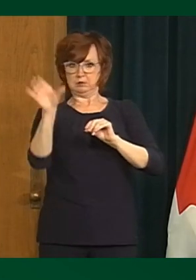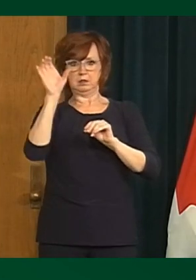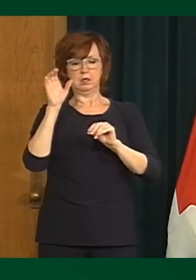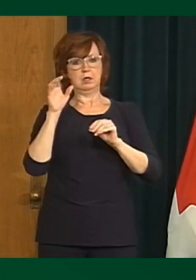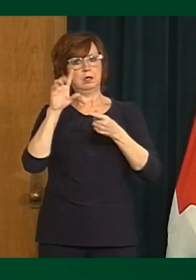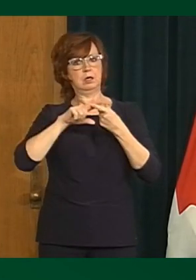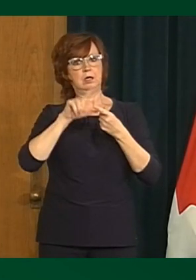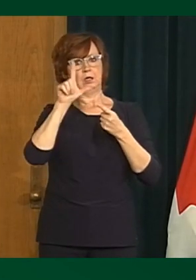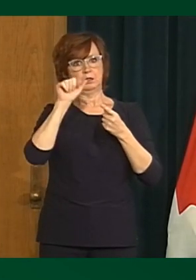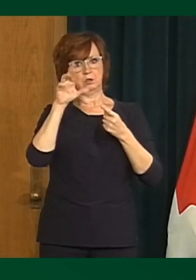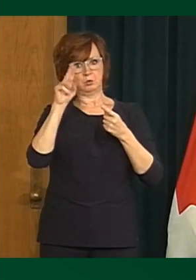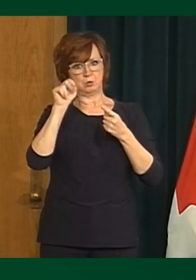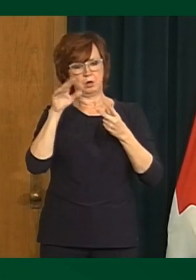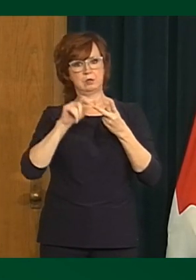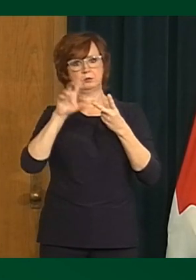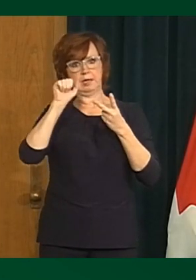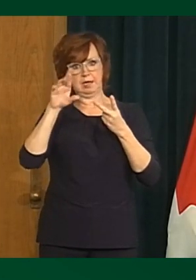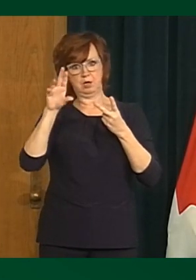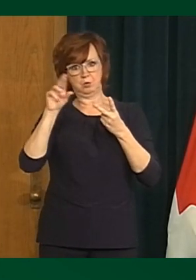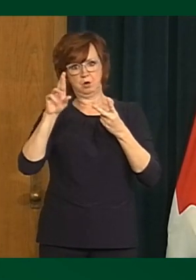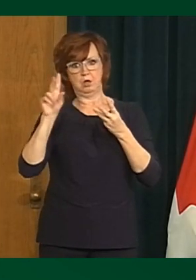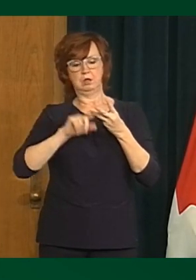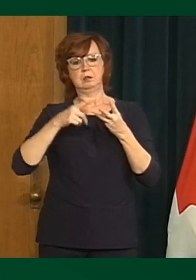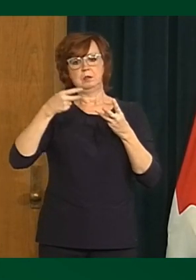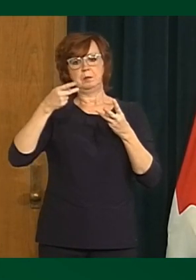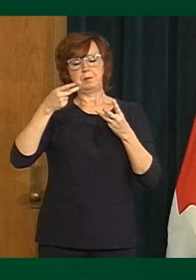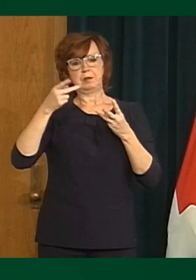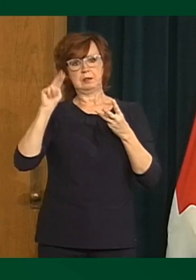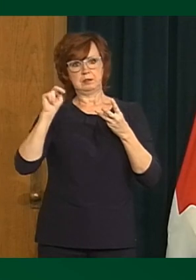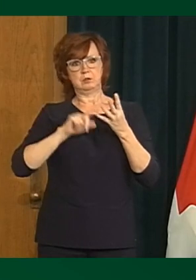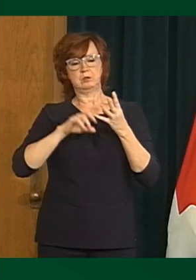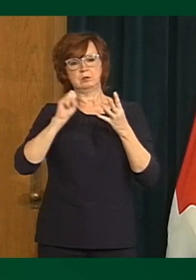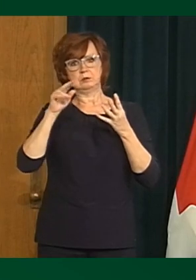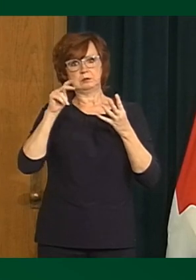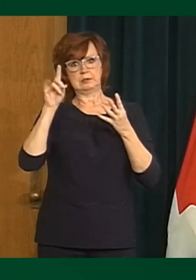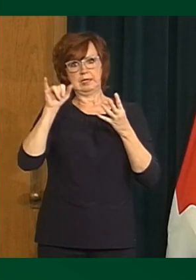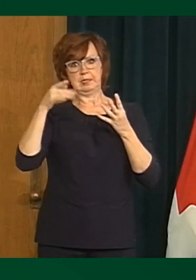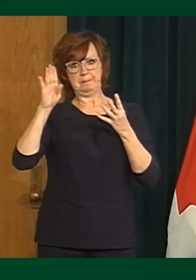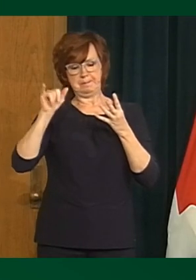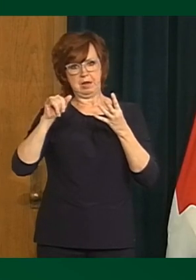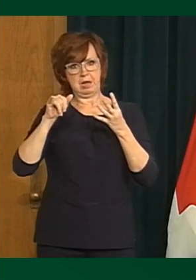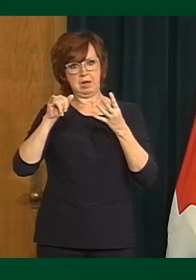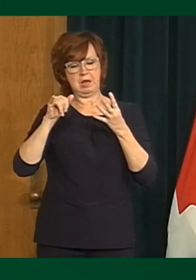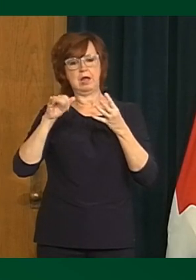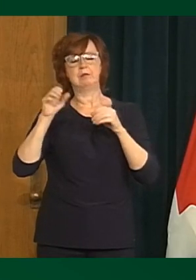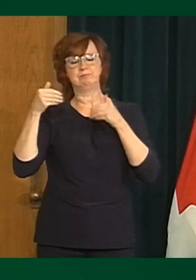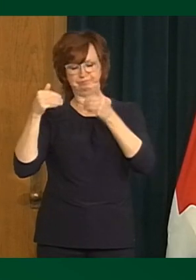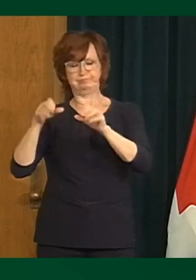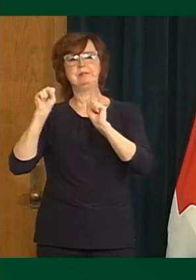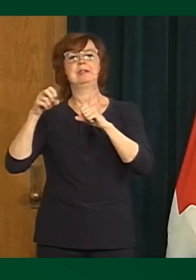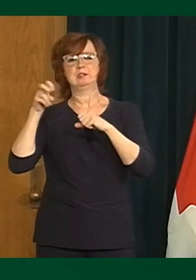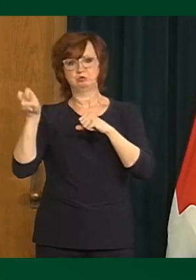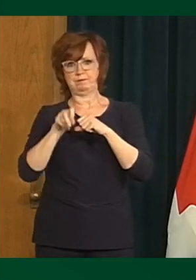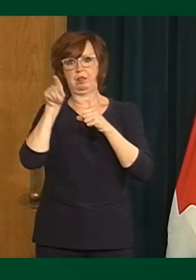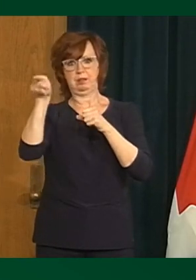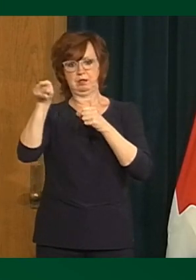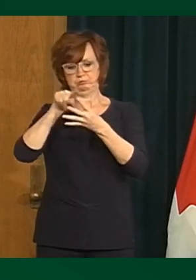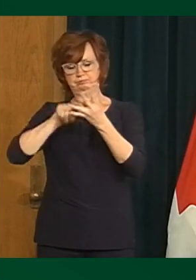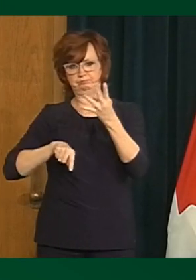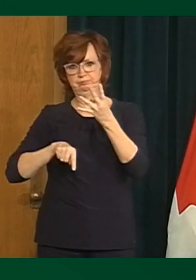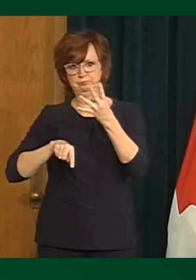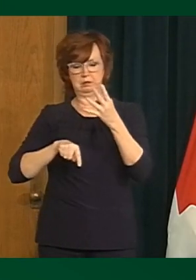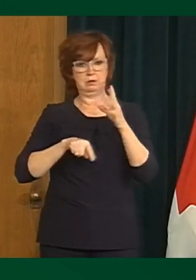the communities of LaRonge, Arrange, Pelican Narrows, and Sandy Bay, are being lifted. And for now, the travel restrictions will remain